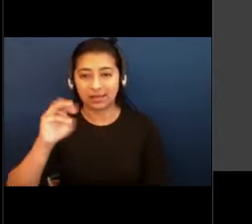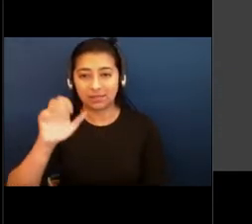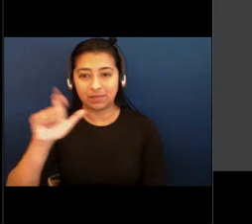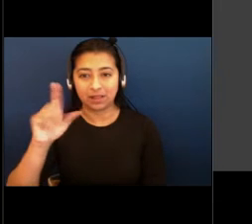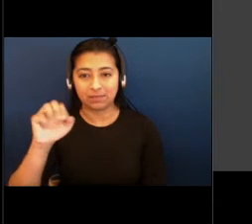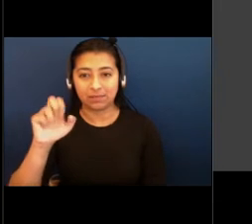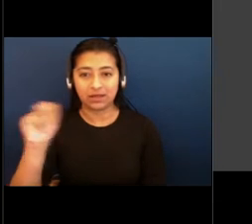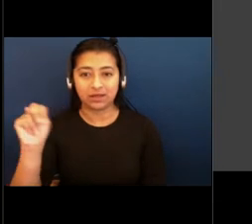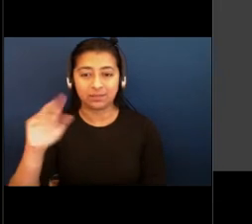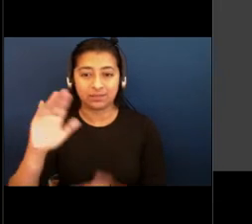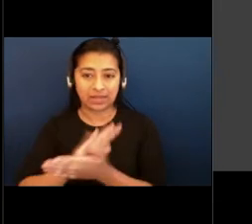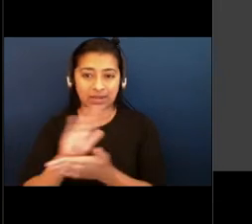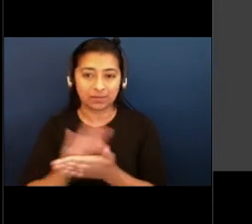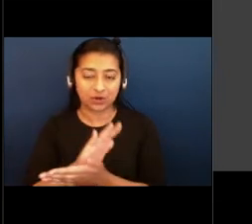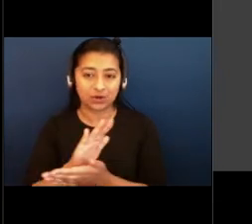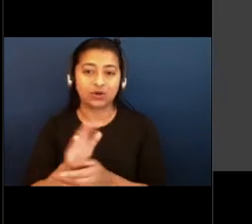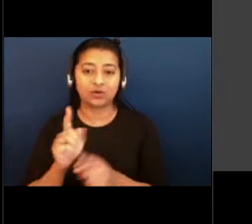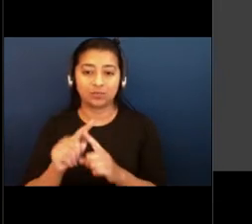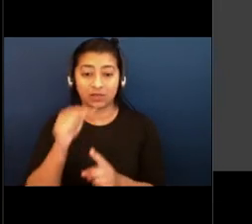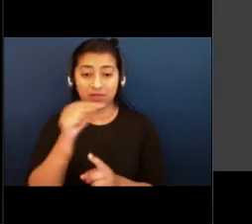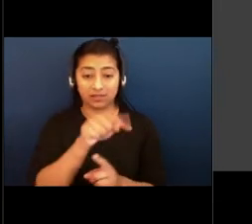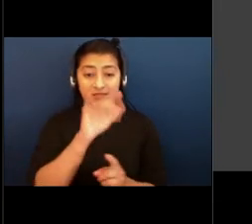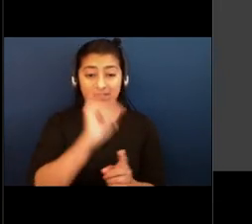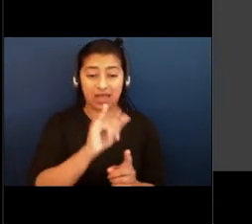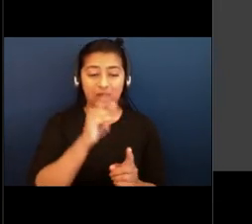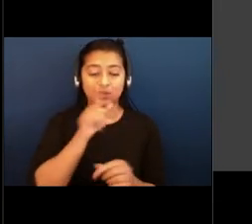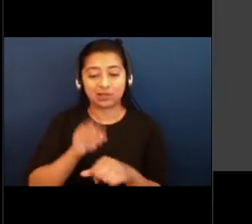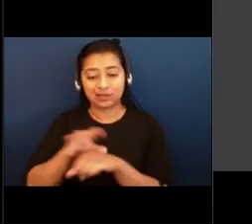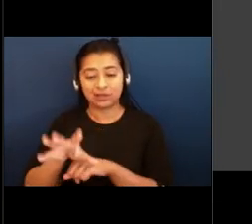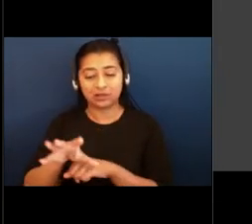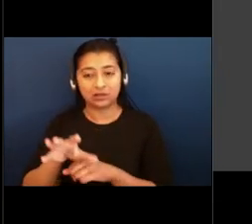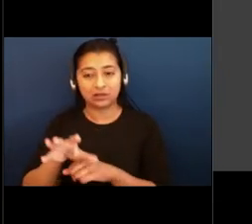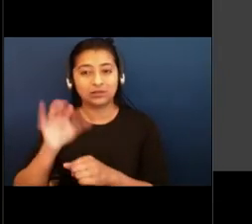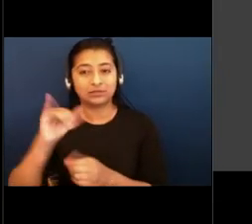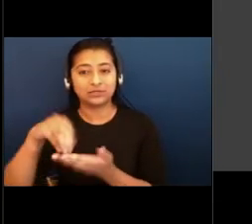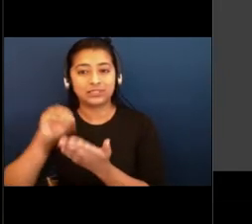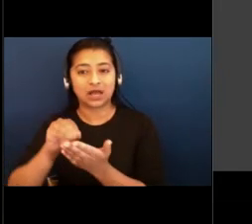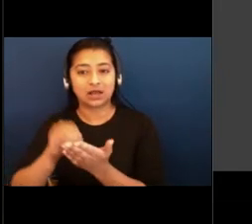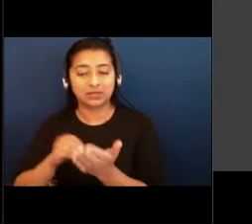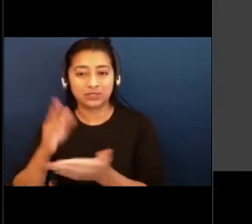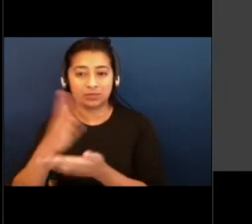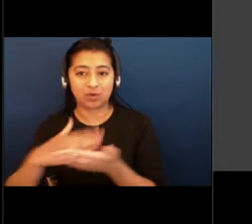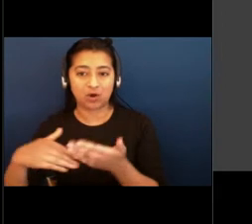this really informs the section, that the documentation side of the section.